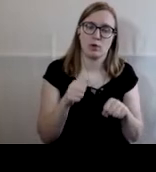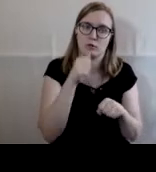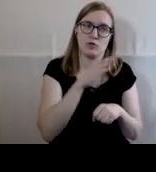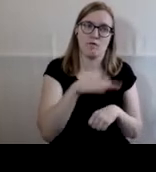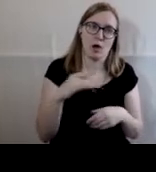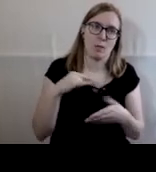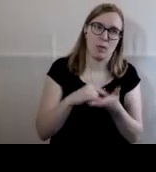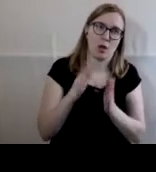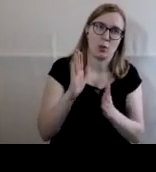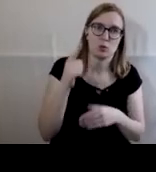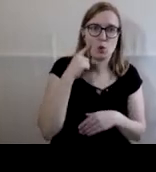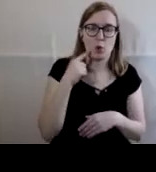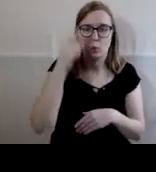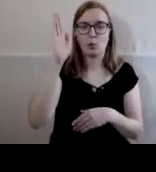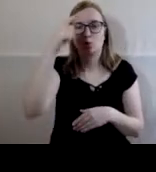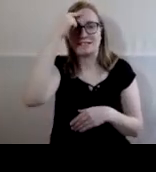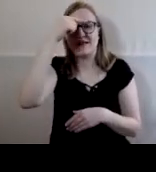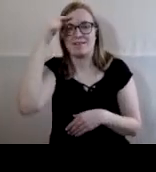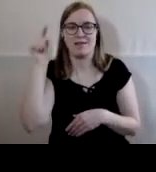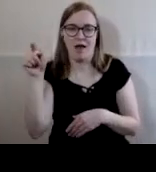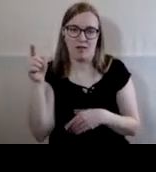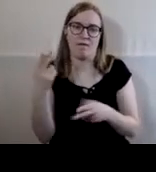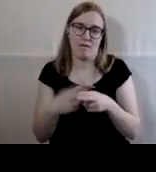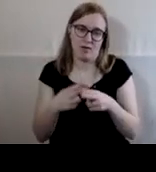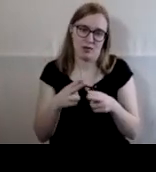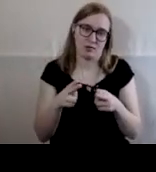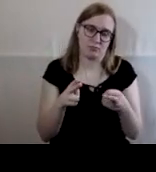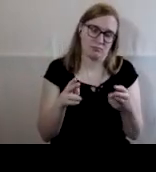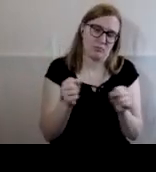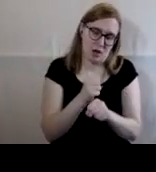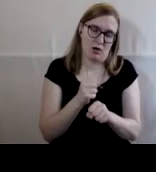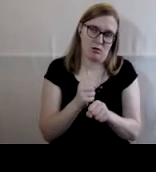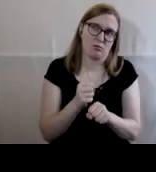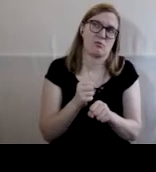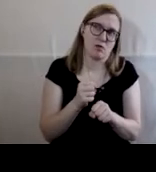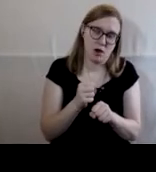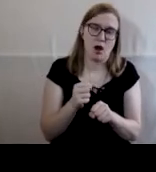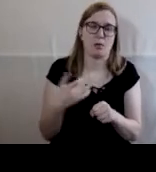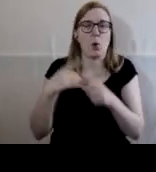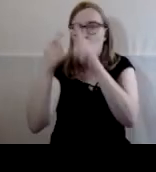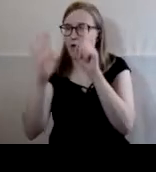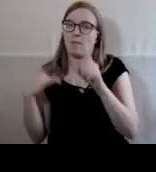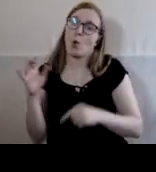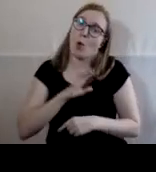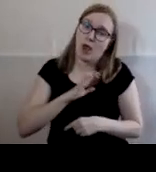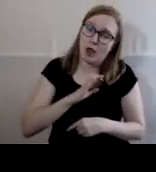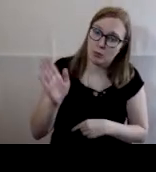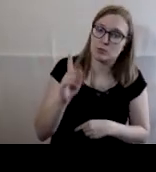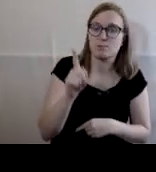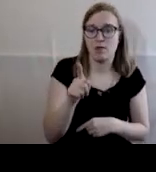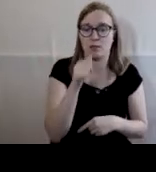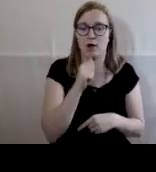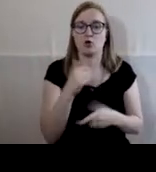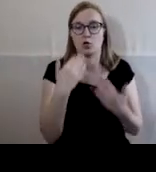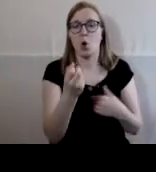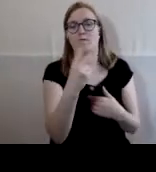diploma, and so it would be the sciences content that you would need for that, rather than